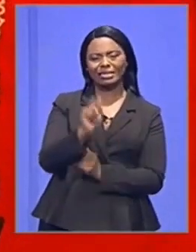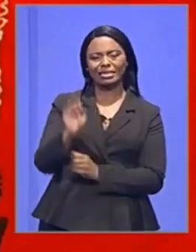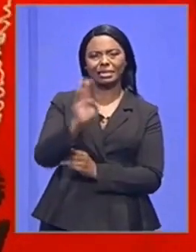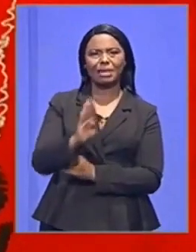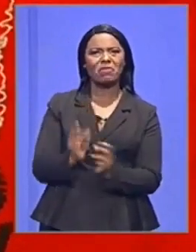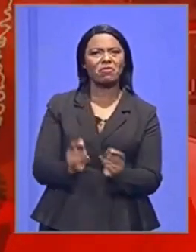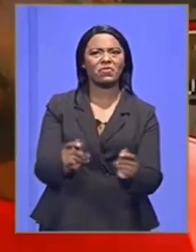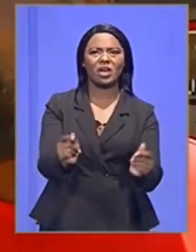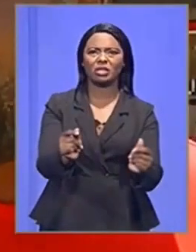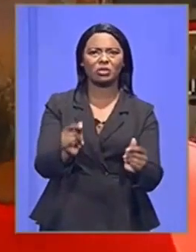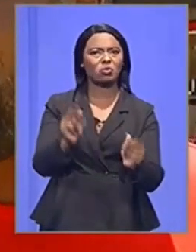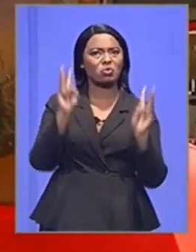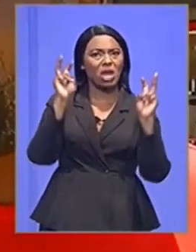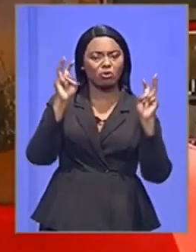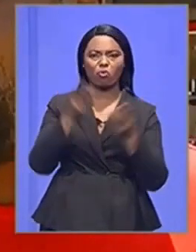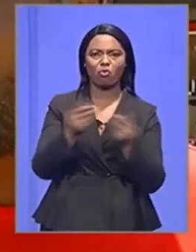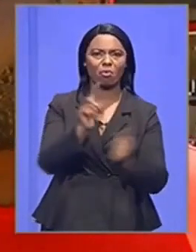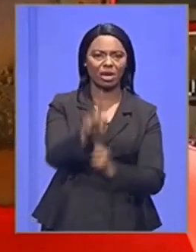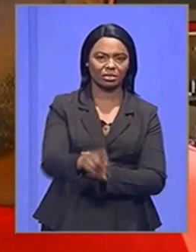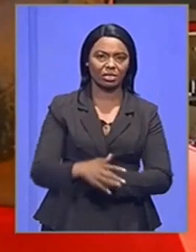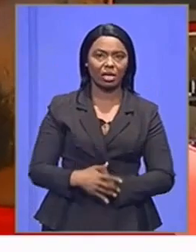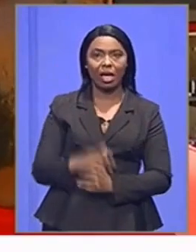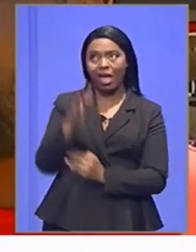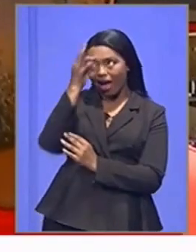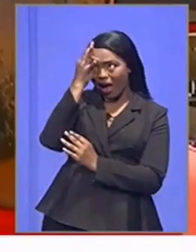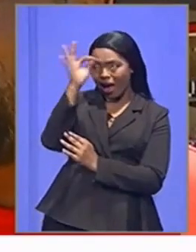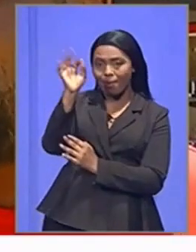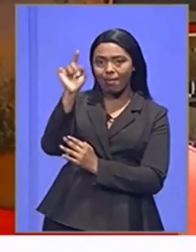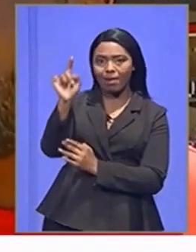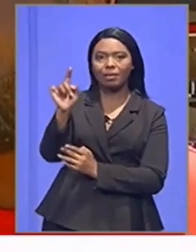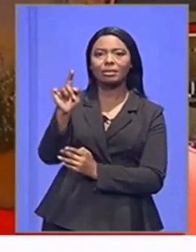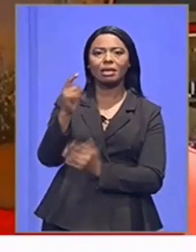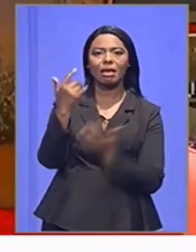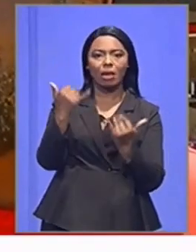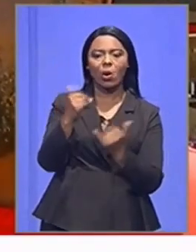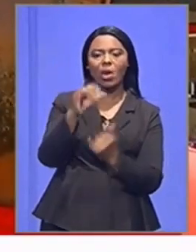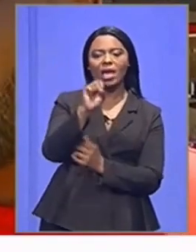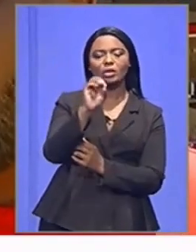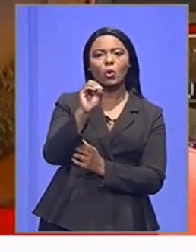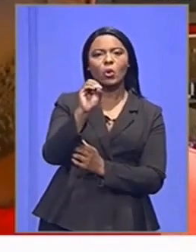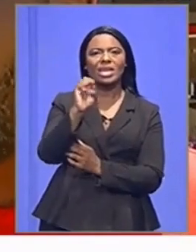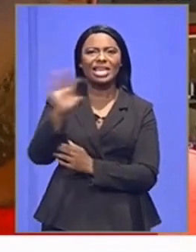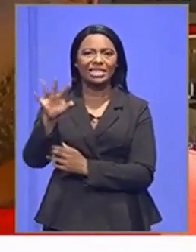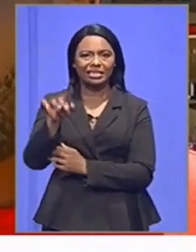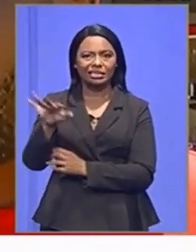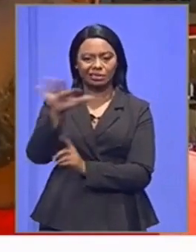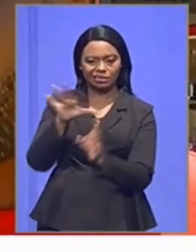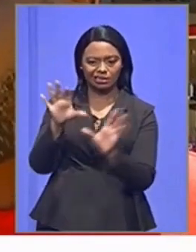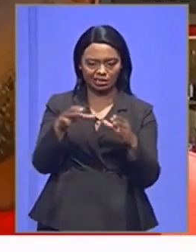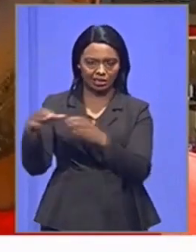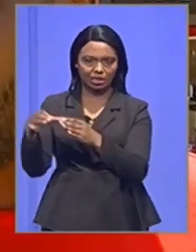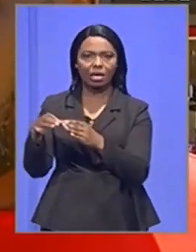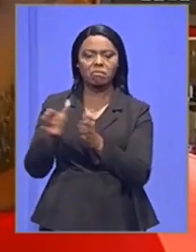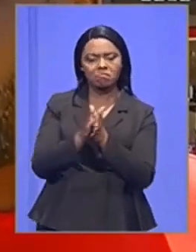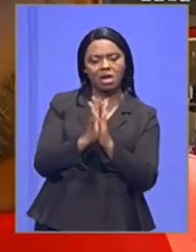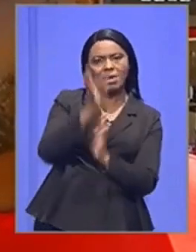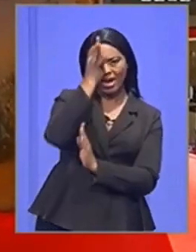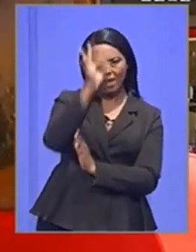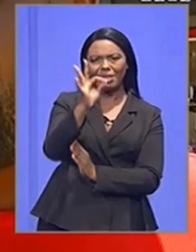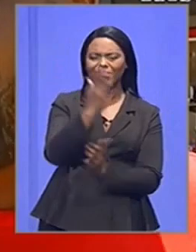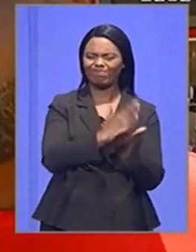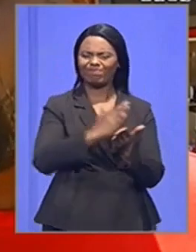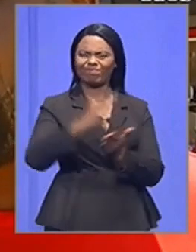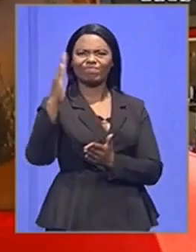go tšhoganetšo. If our government is able to bail out SOEs, we are calling upon our government to bail